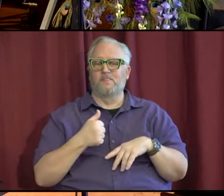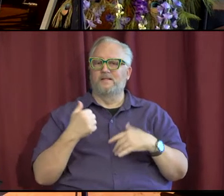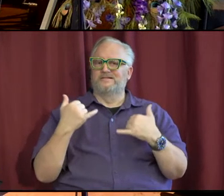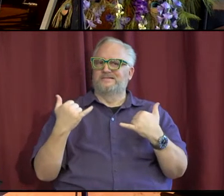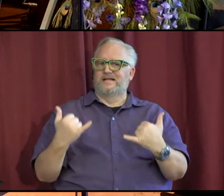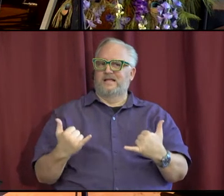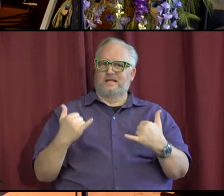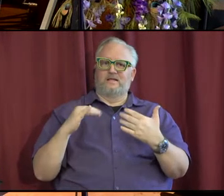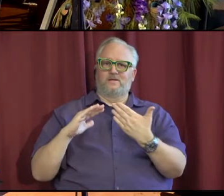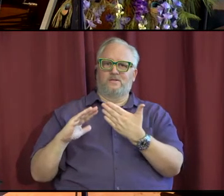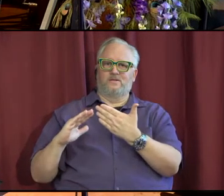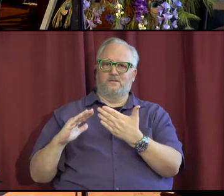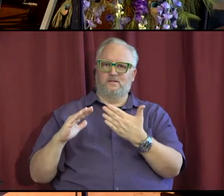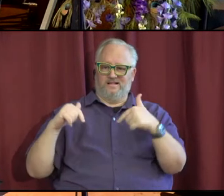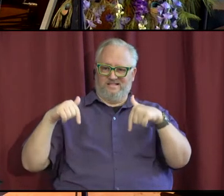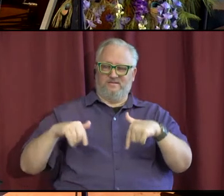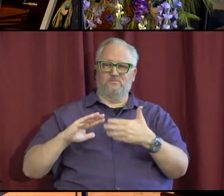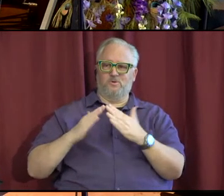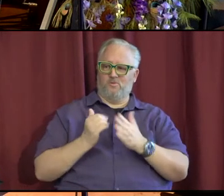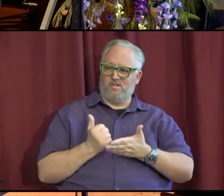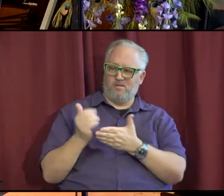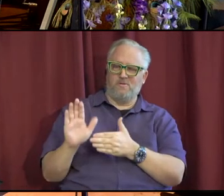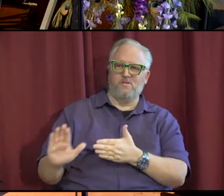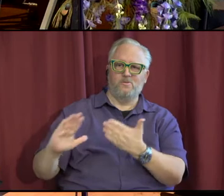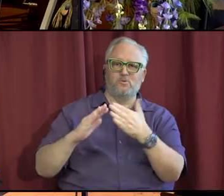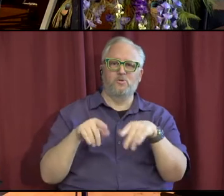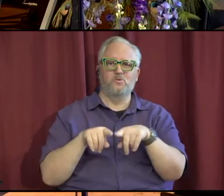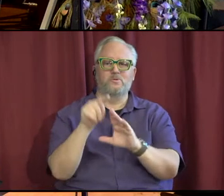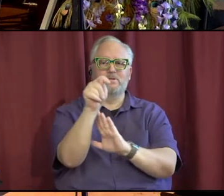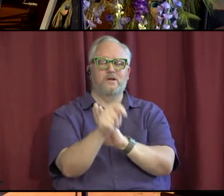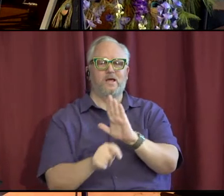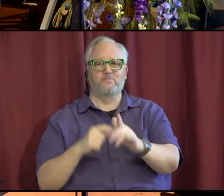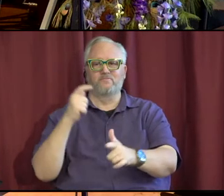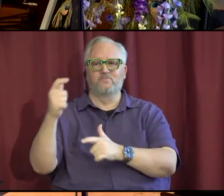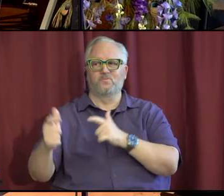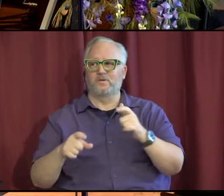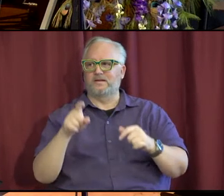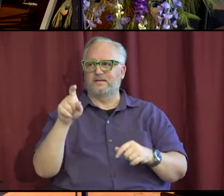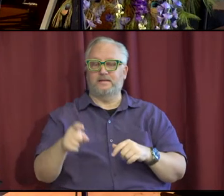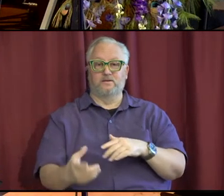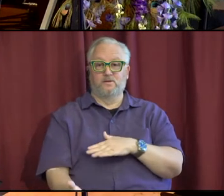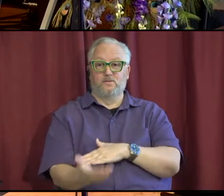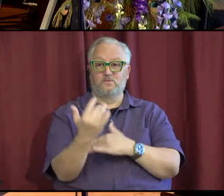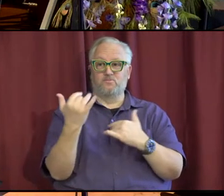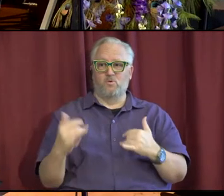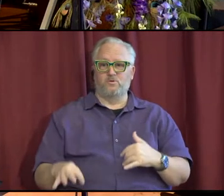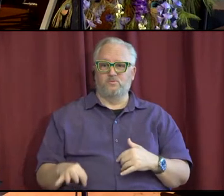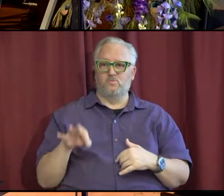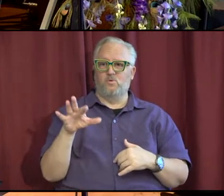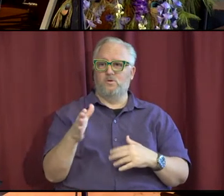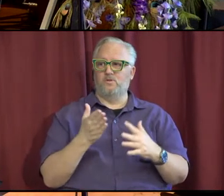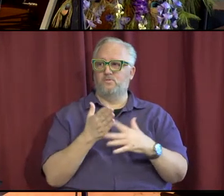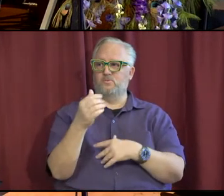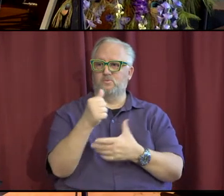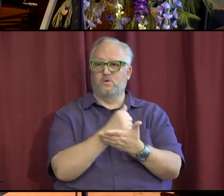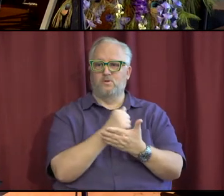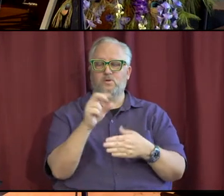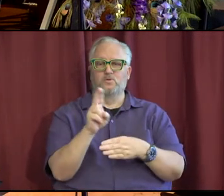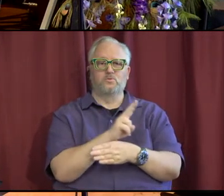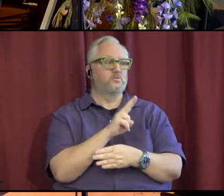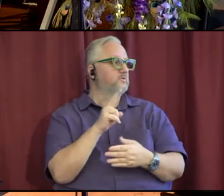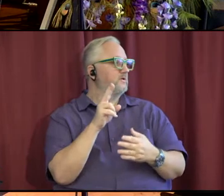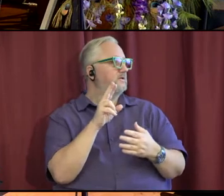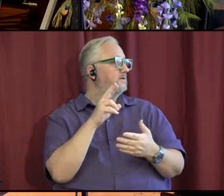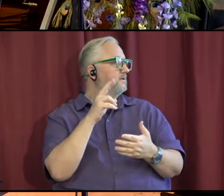their local community in a time of great need. You may donate this morning here by credit card using the dip jar